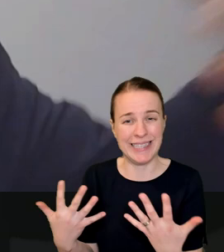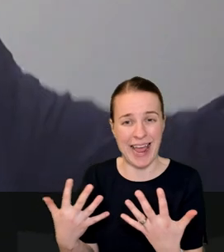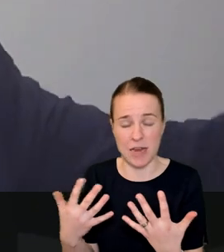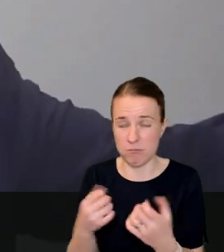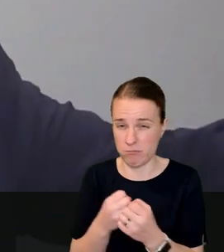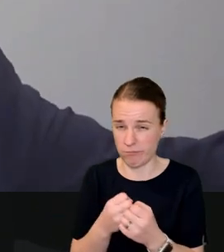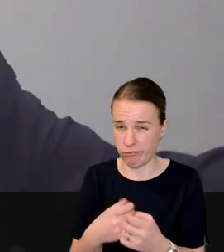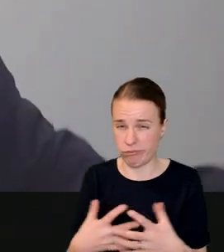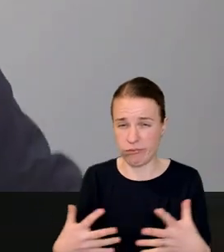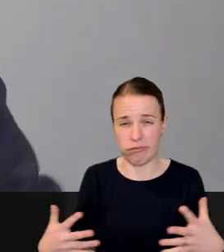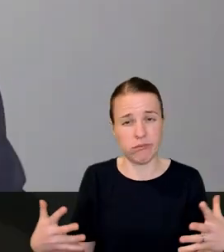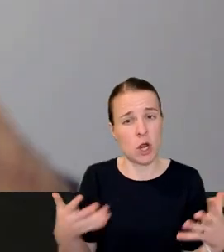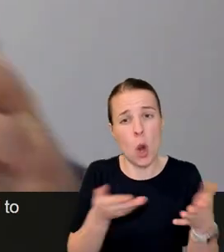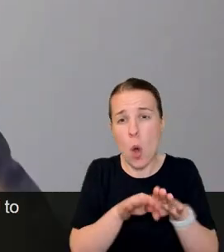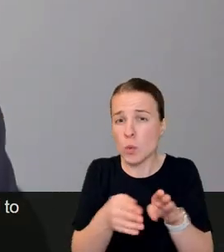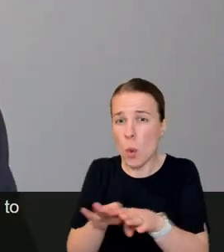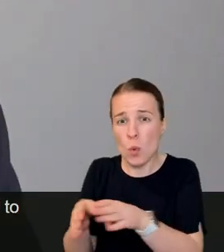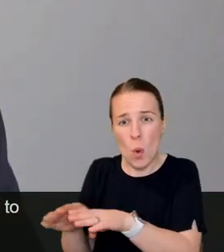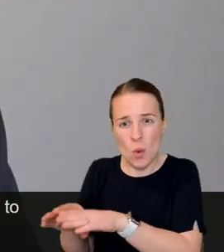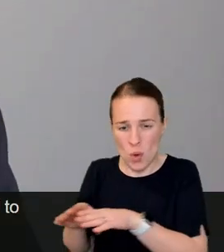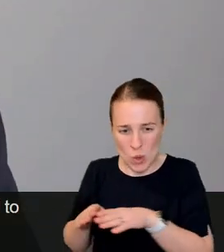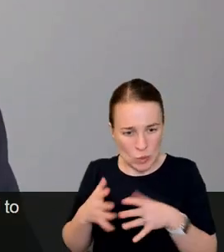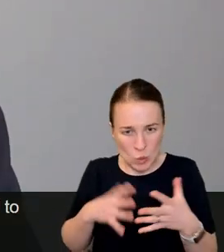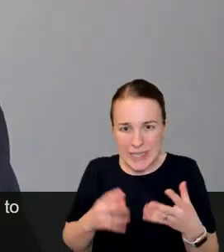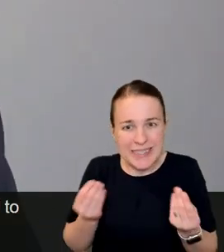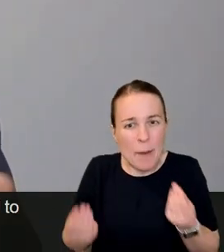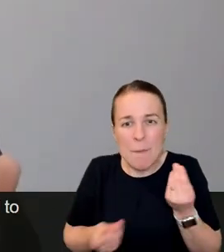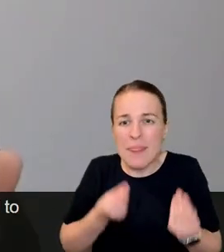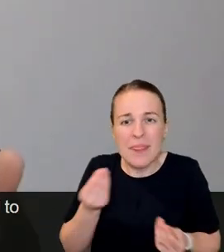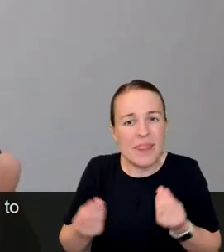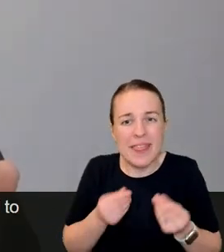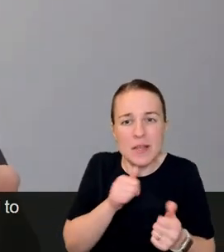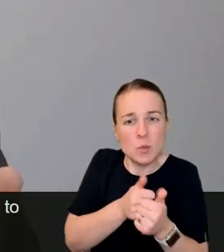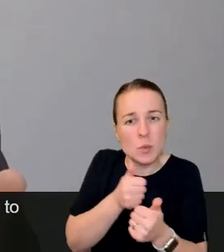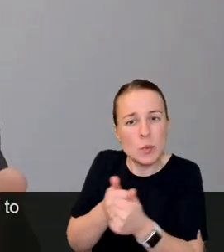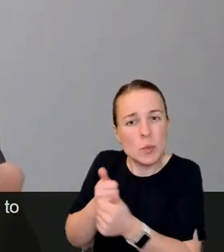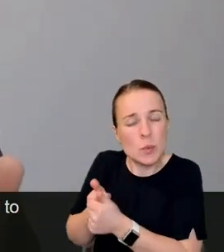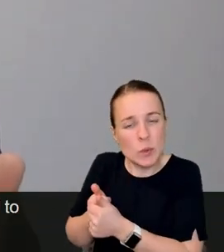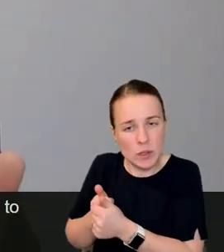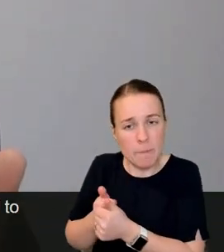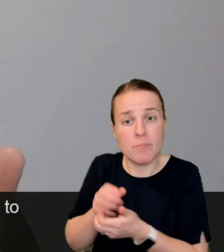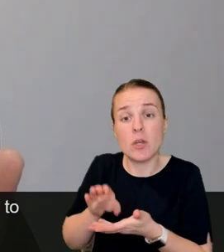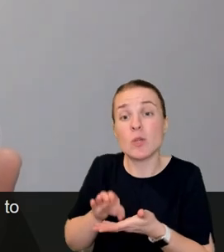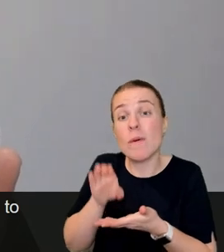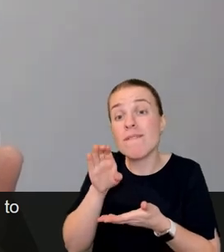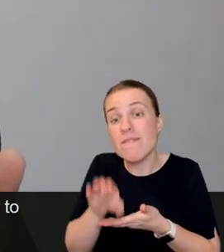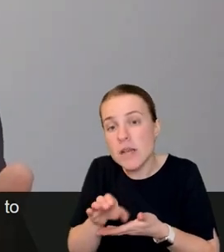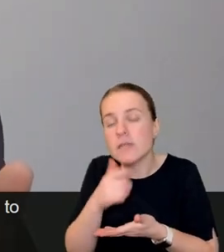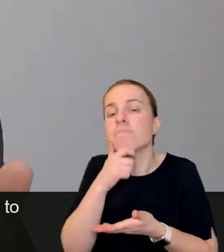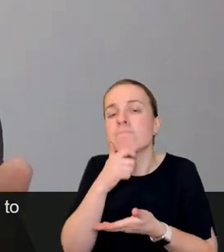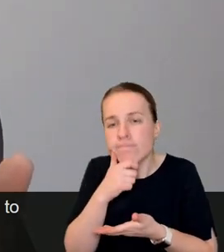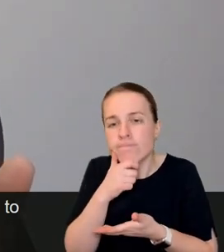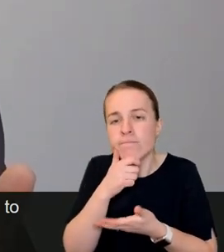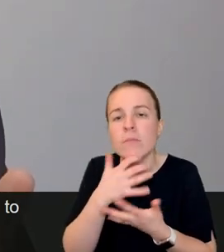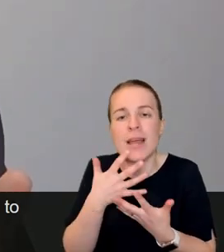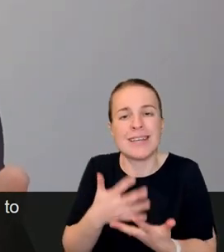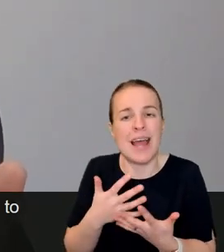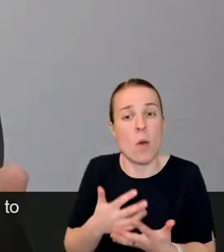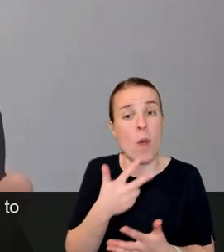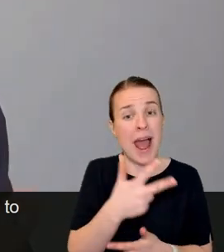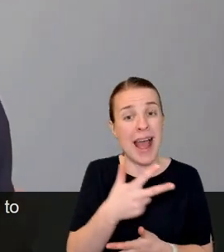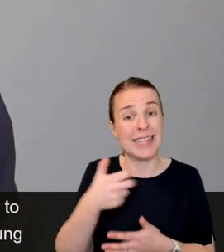try and fill this massive hole. And so as a consequence of our funding, we now have 86,000 young people benefiting from the Young Londoners